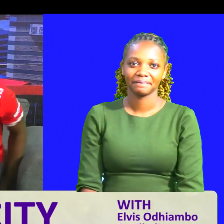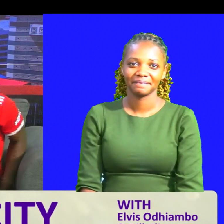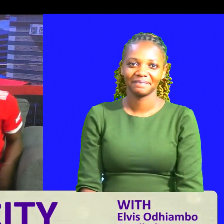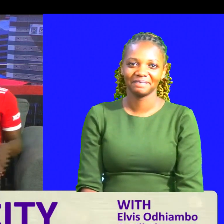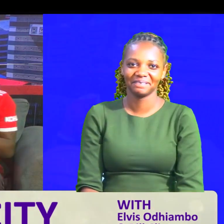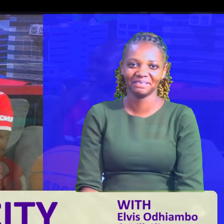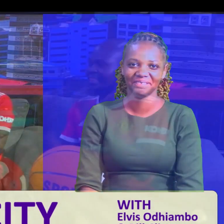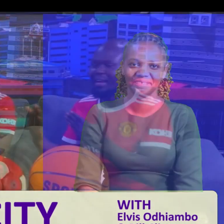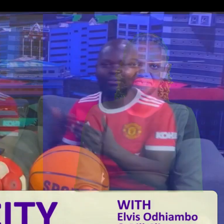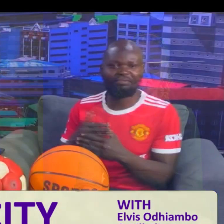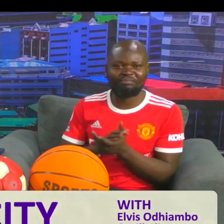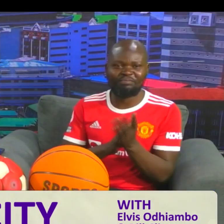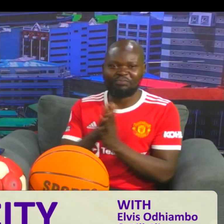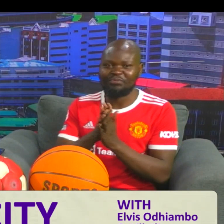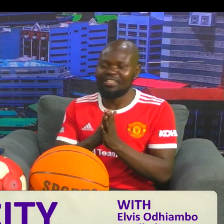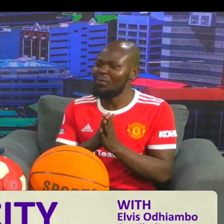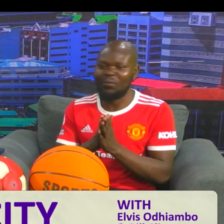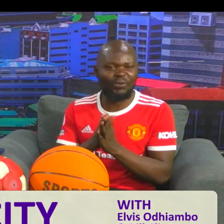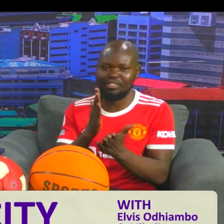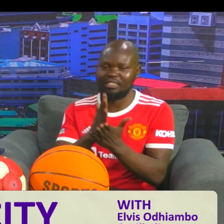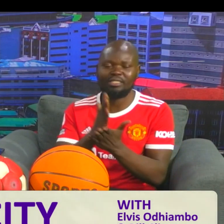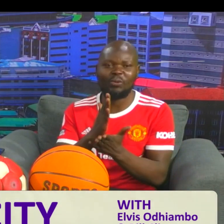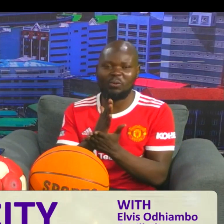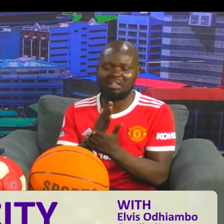Migori? Okay, thank you so much, Bill.